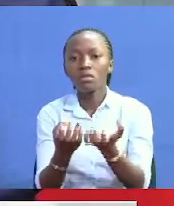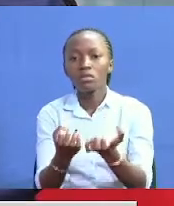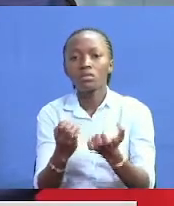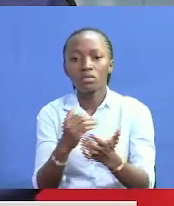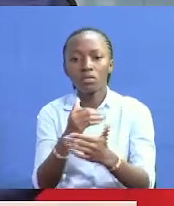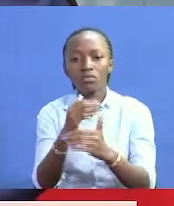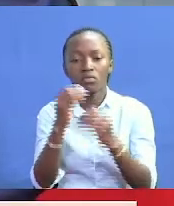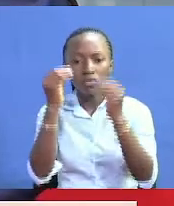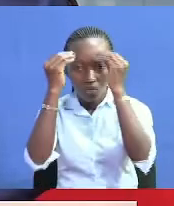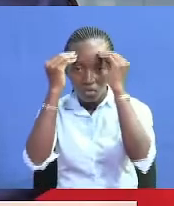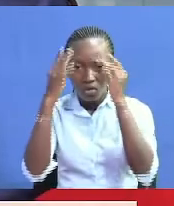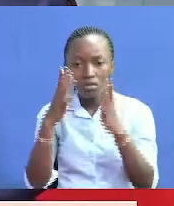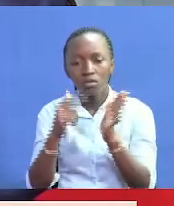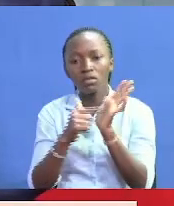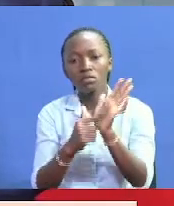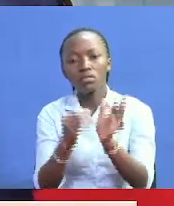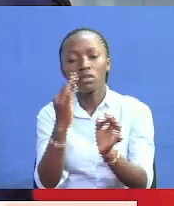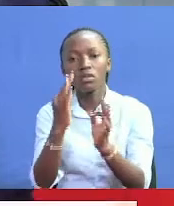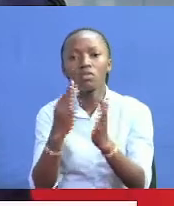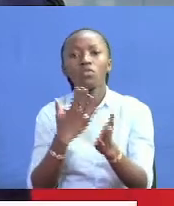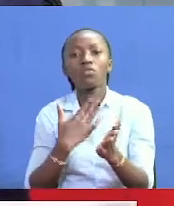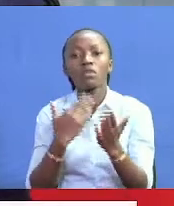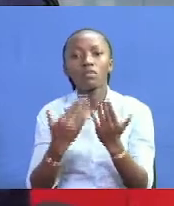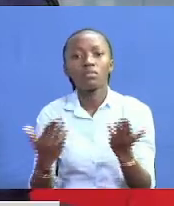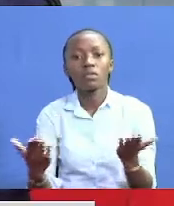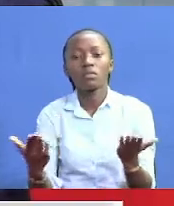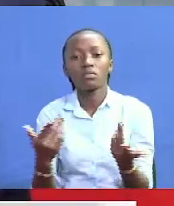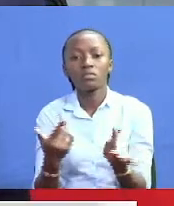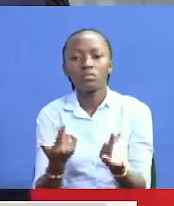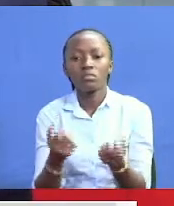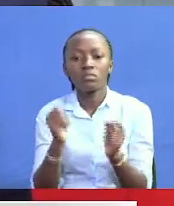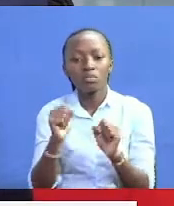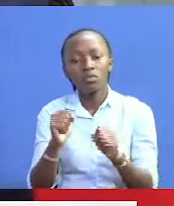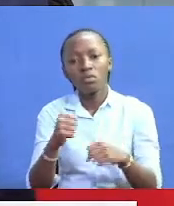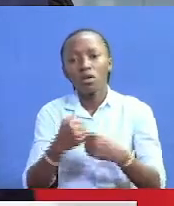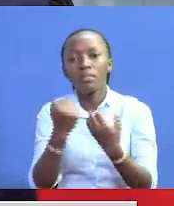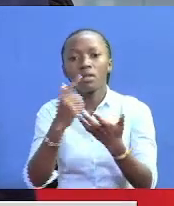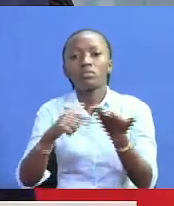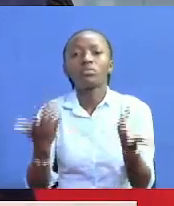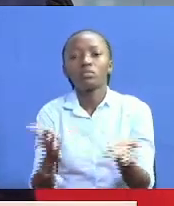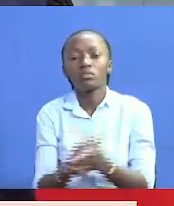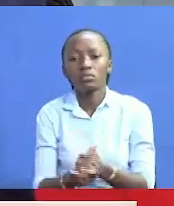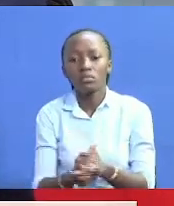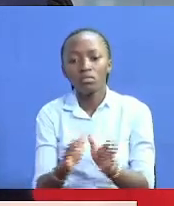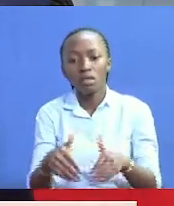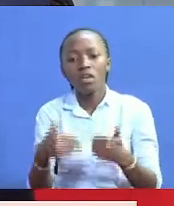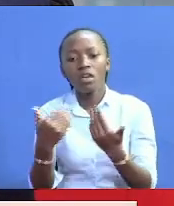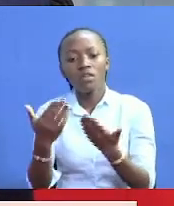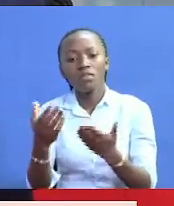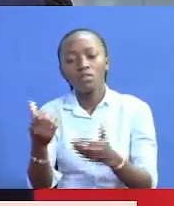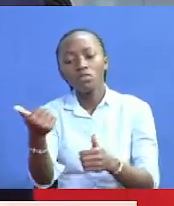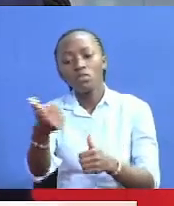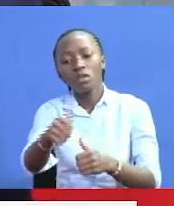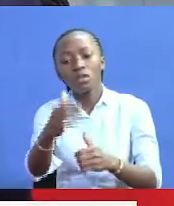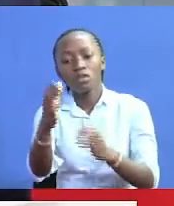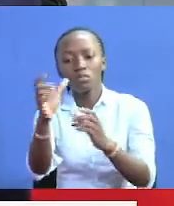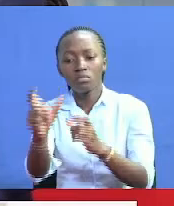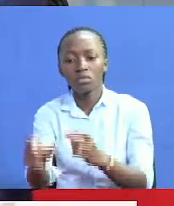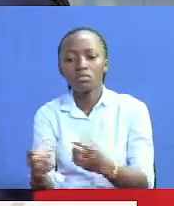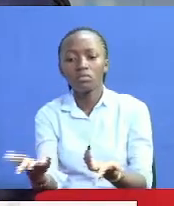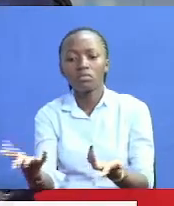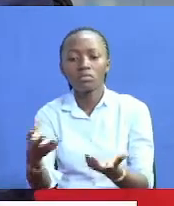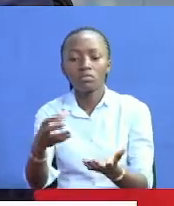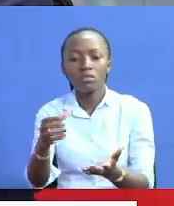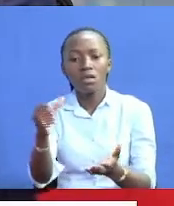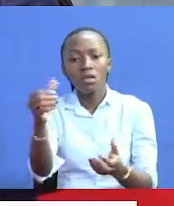if we want something addressed, then what should you do? Should you just give it to somebody who has a position of formal authority without any